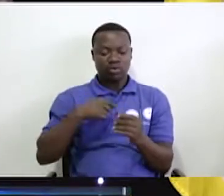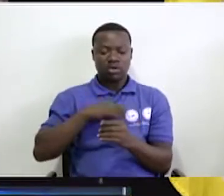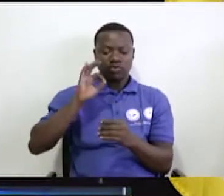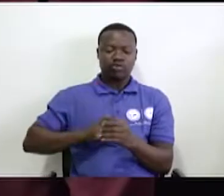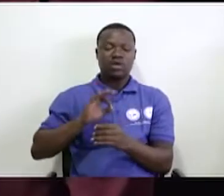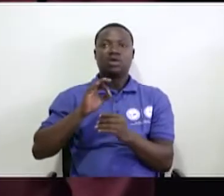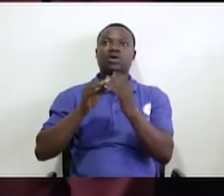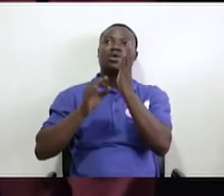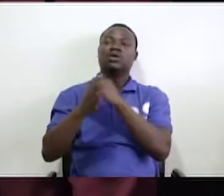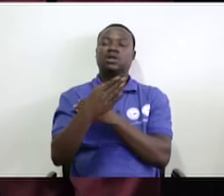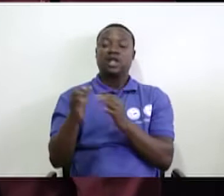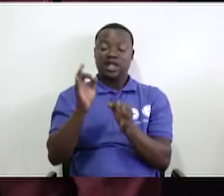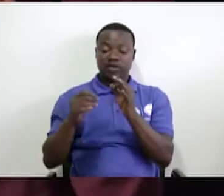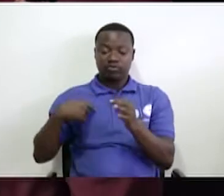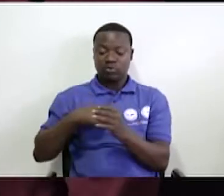We